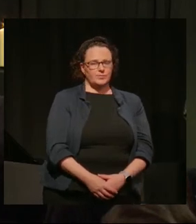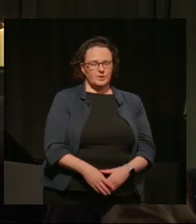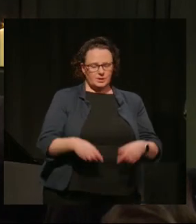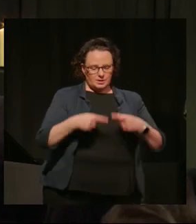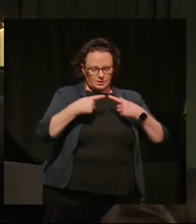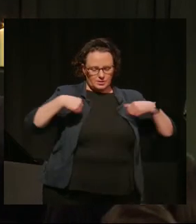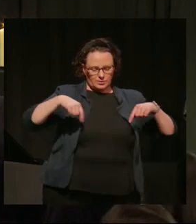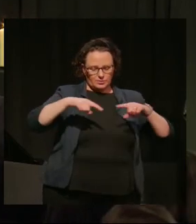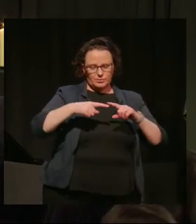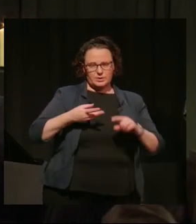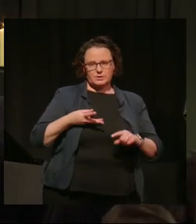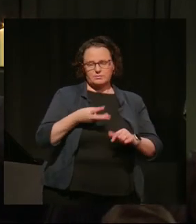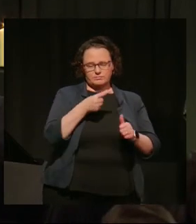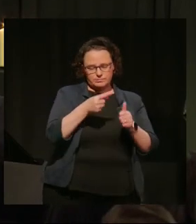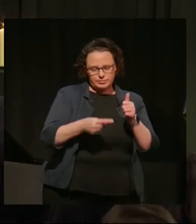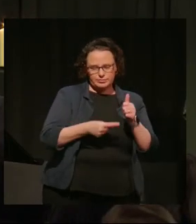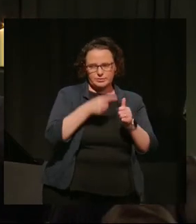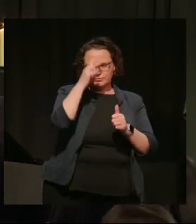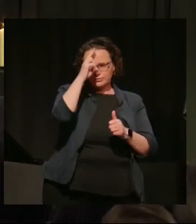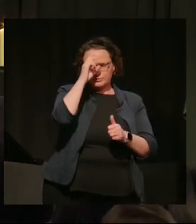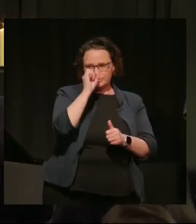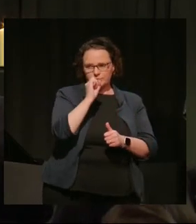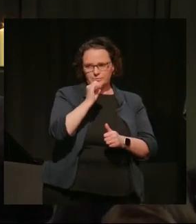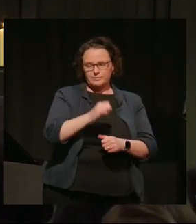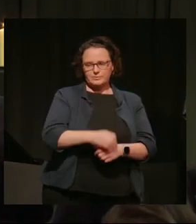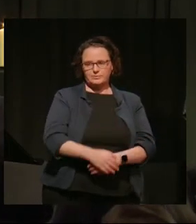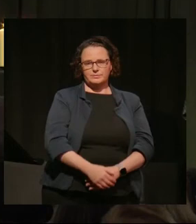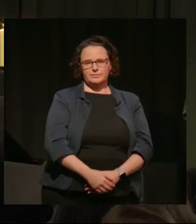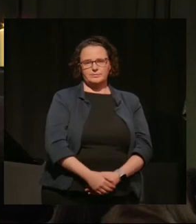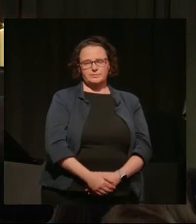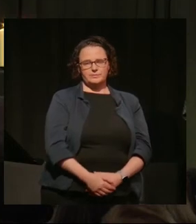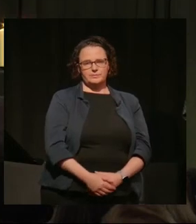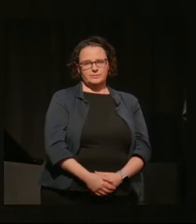We will always remember.